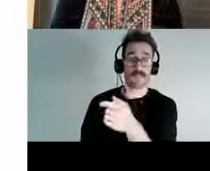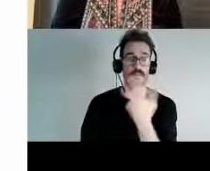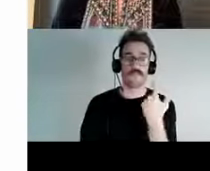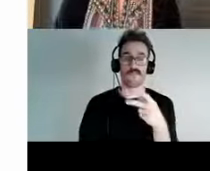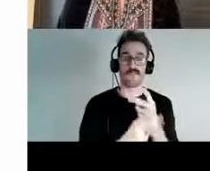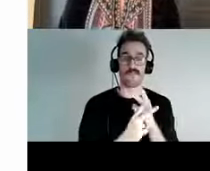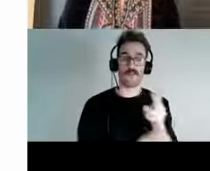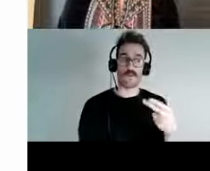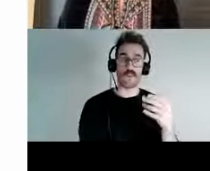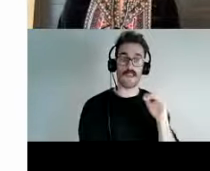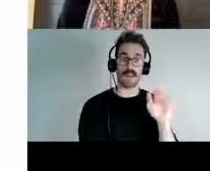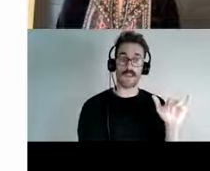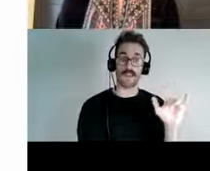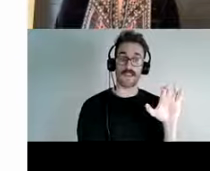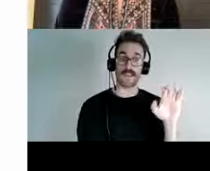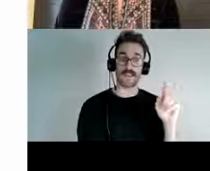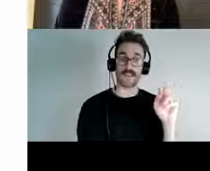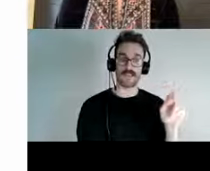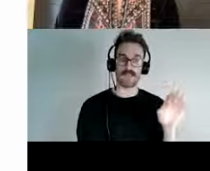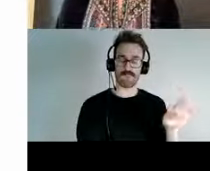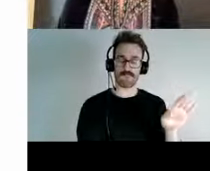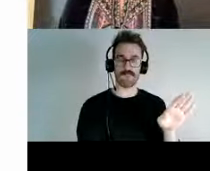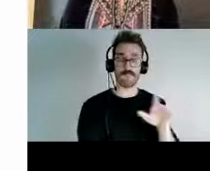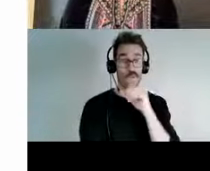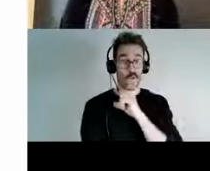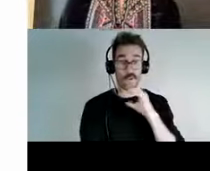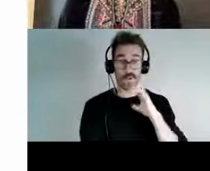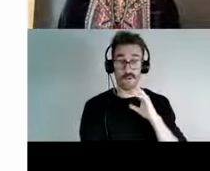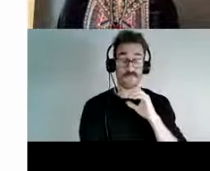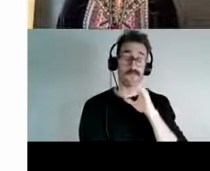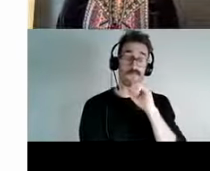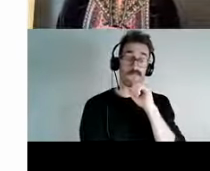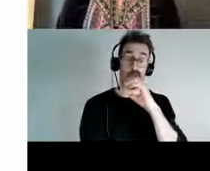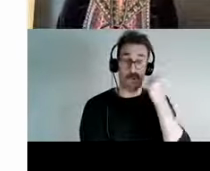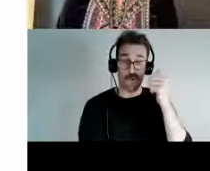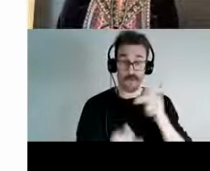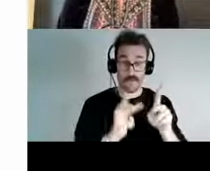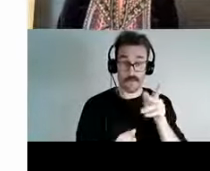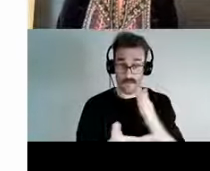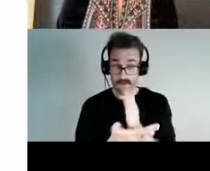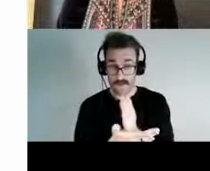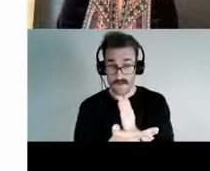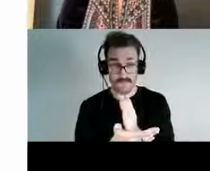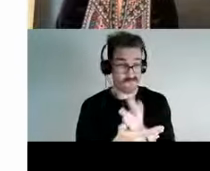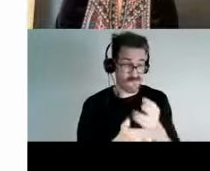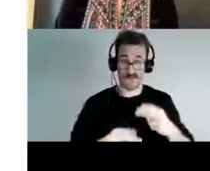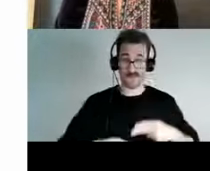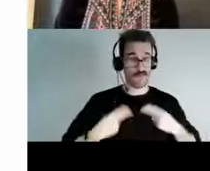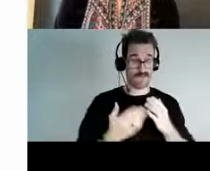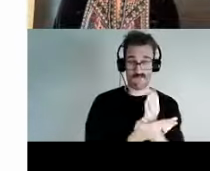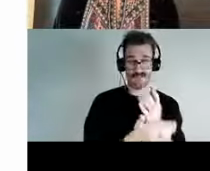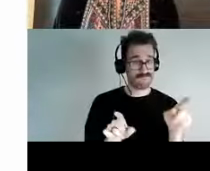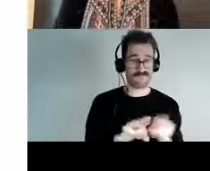Hillary Clinton, older people's rights are human rights. One thing the pandemic has taught us is that we